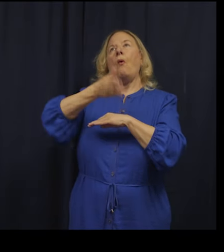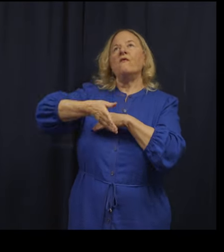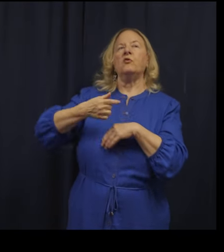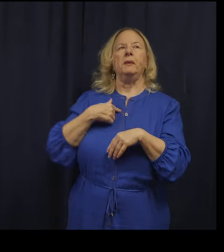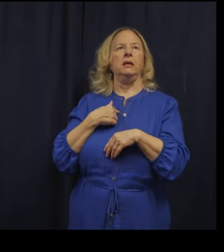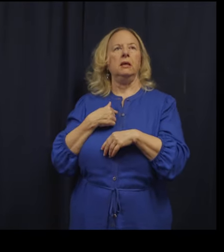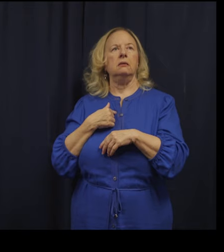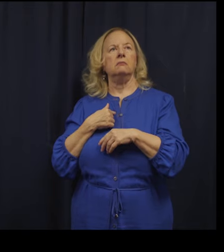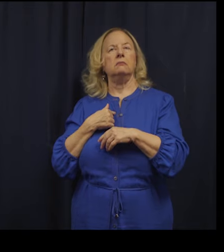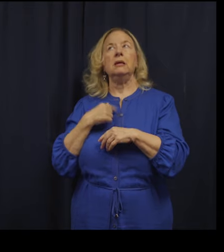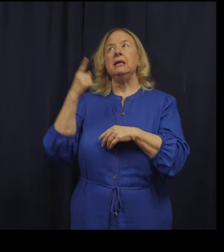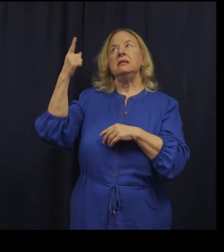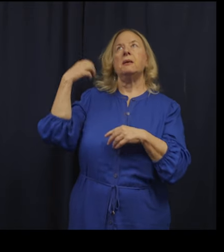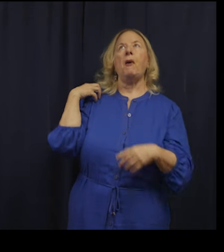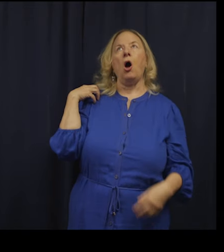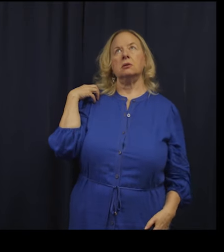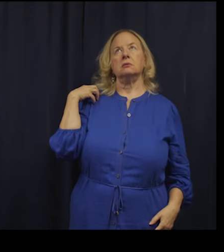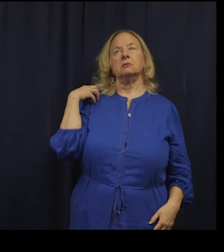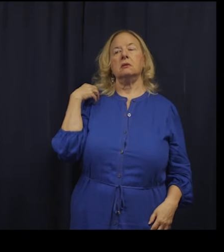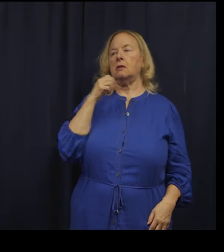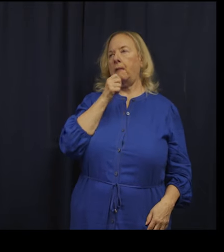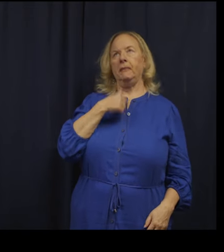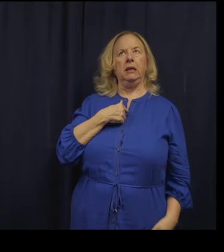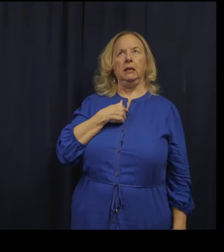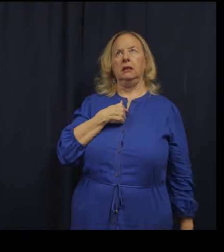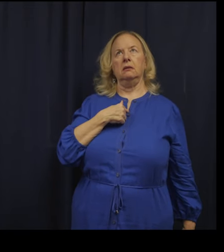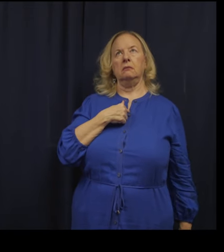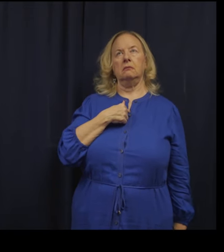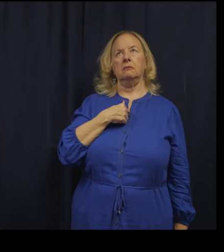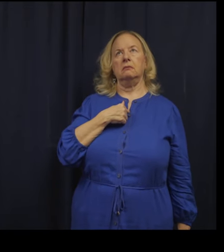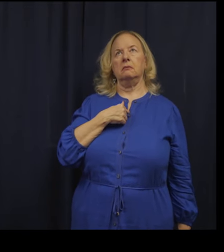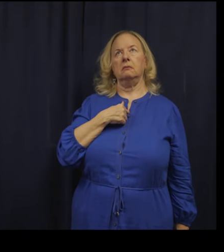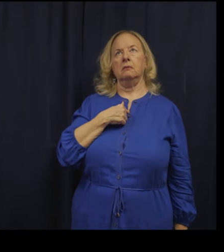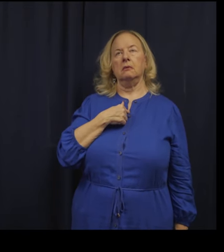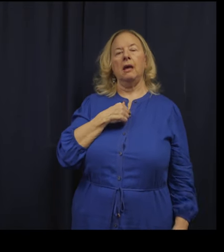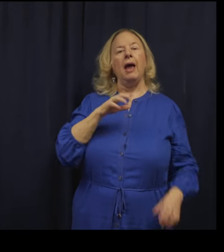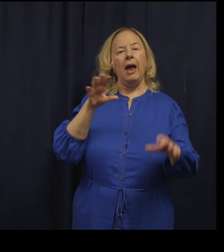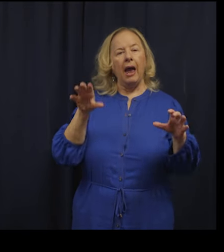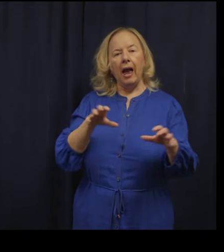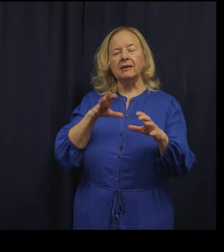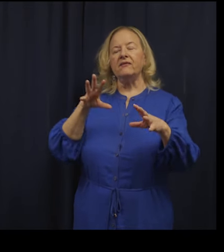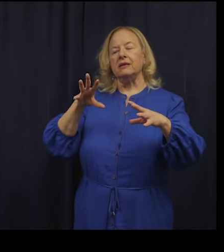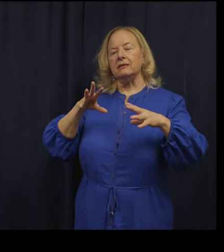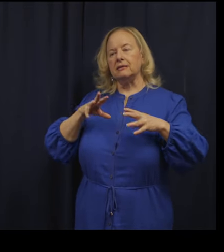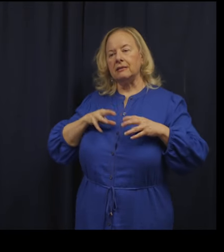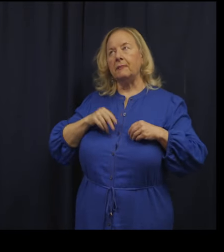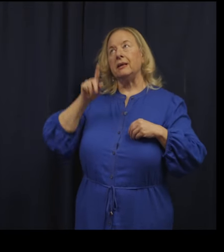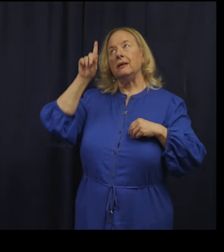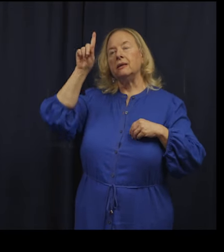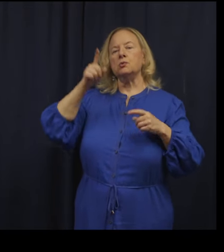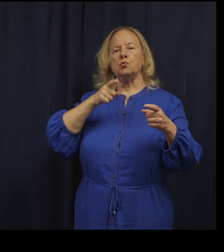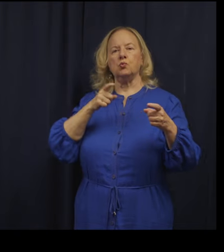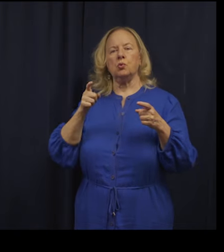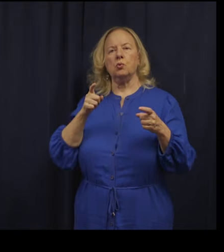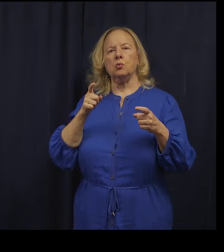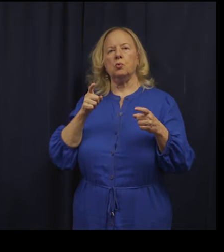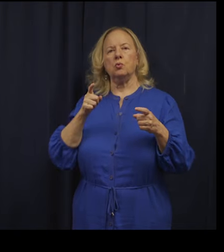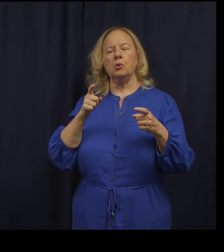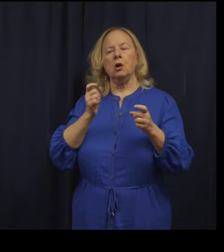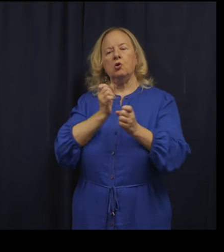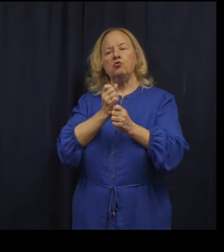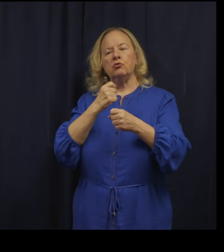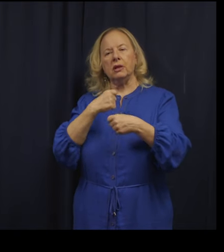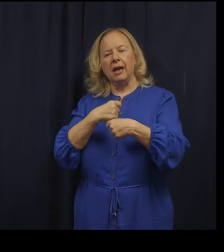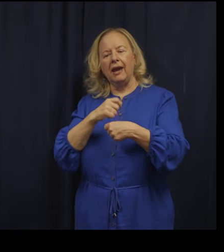which means he's the boss and not us. Through our active acceptance of his rule, we literally create